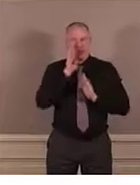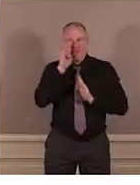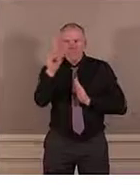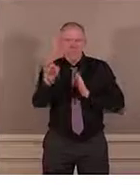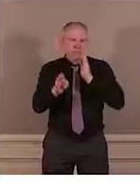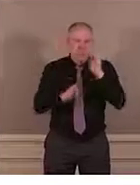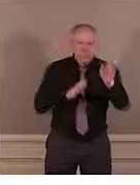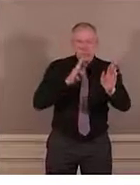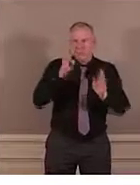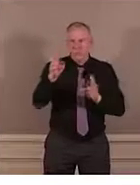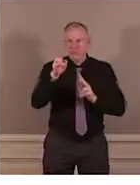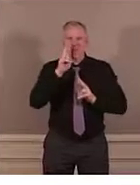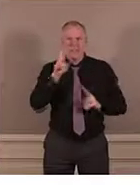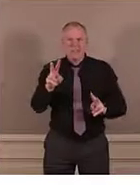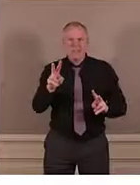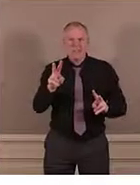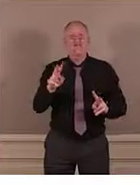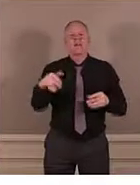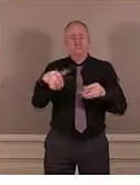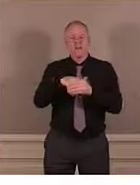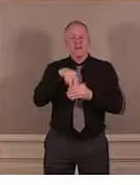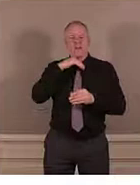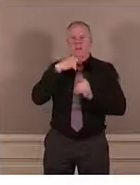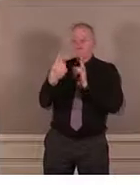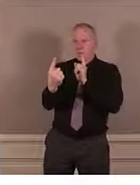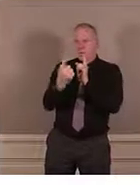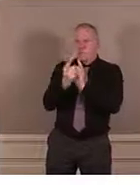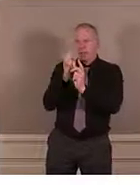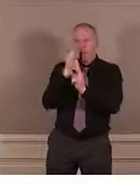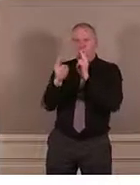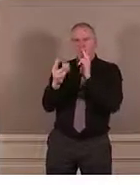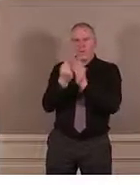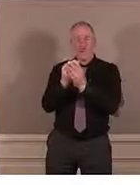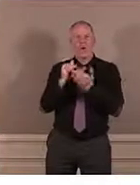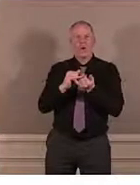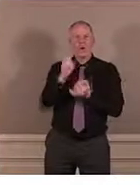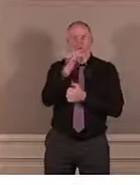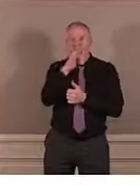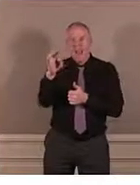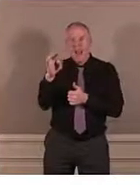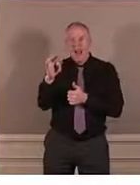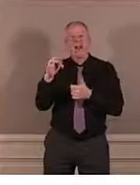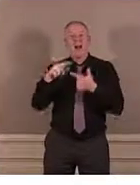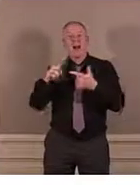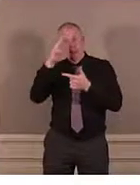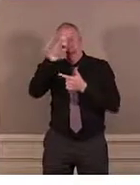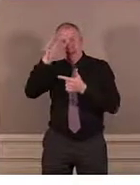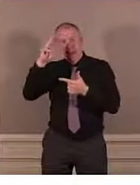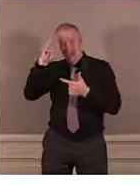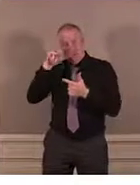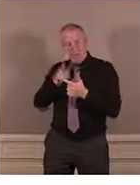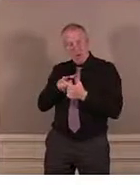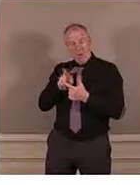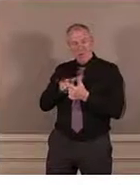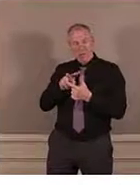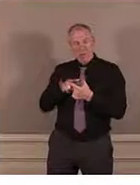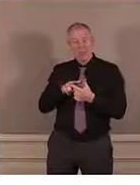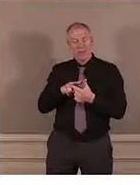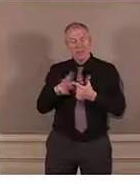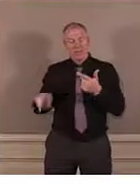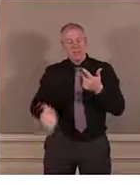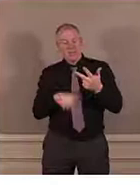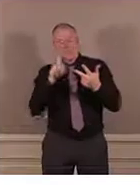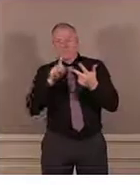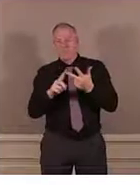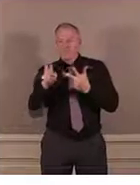a day service centre involved some one-to-one interviews with staff, both managers and ordinary personnel. We also